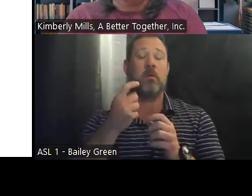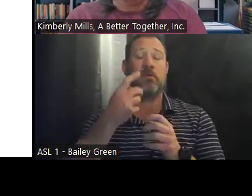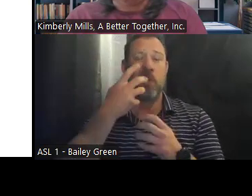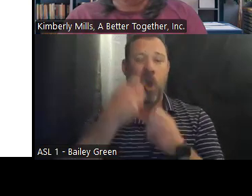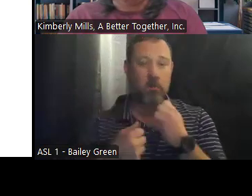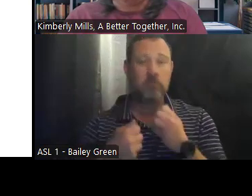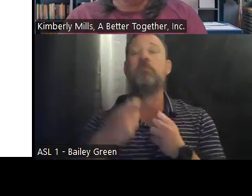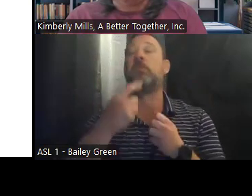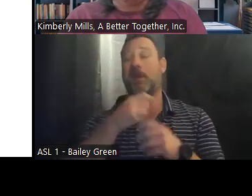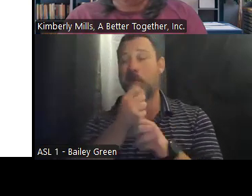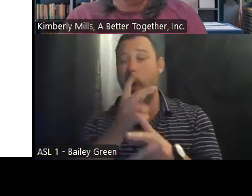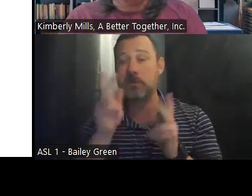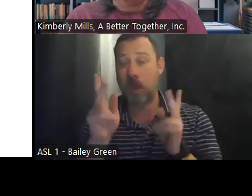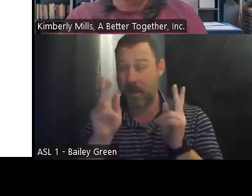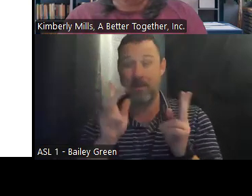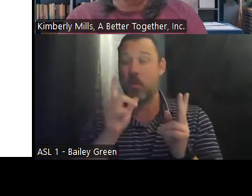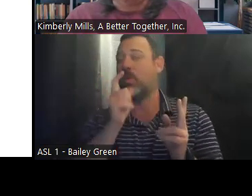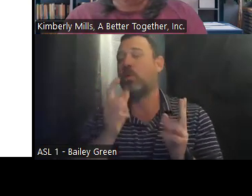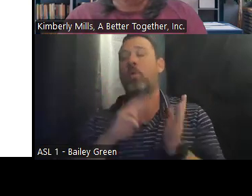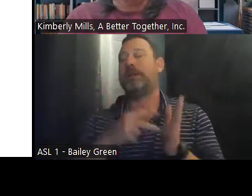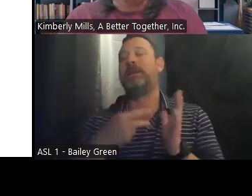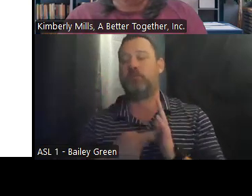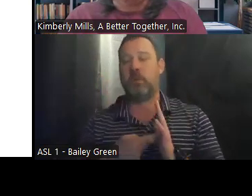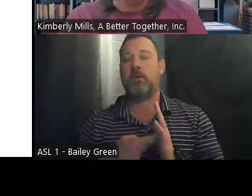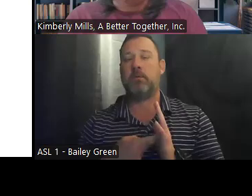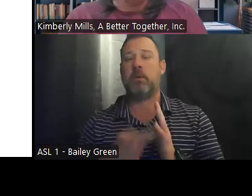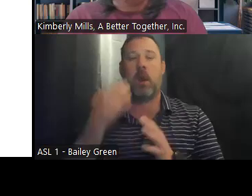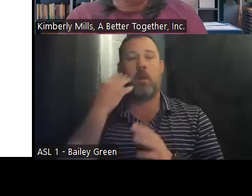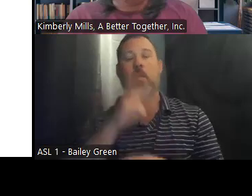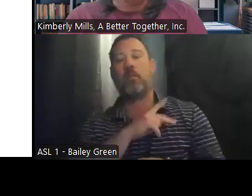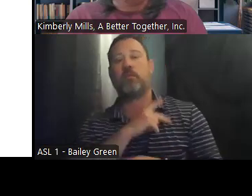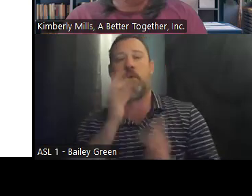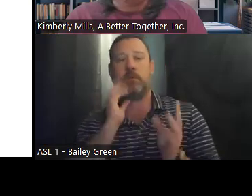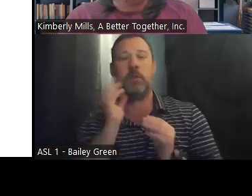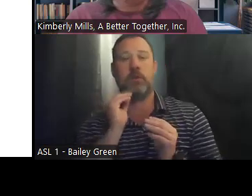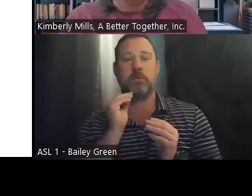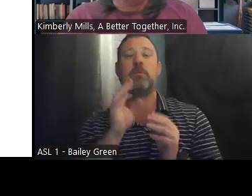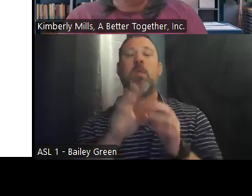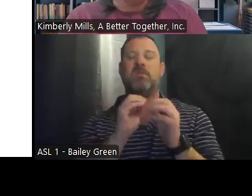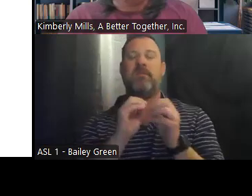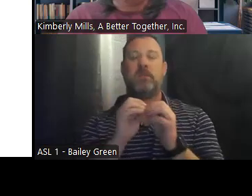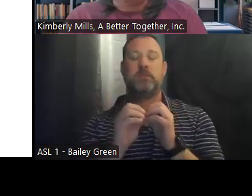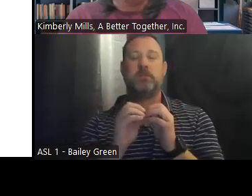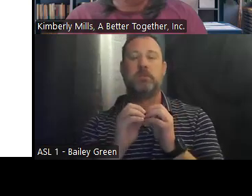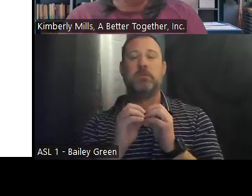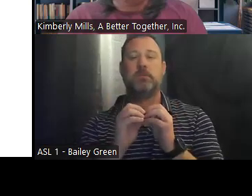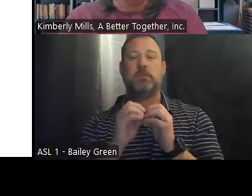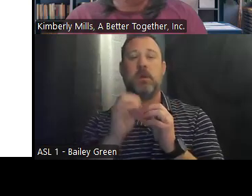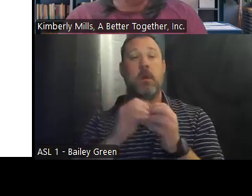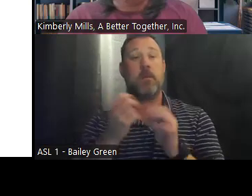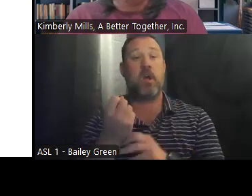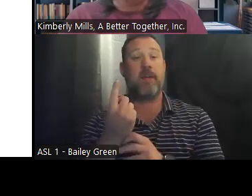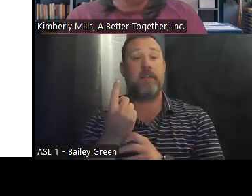who just don't do things intentionally. And I know that from personal experience. So let's fix that. Number